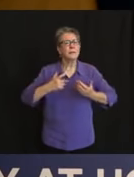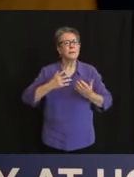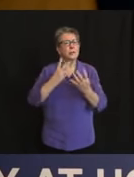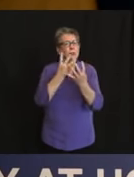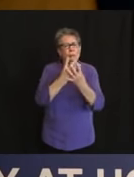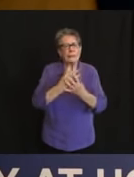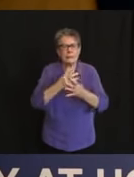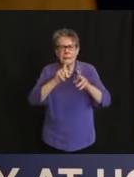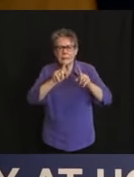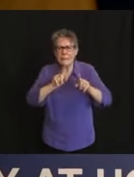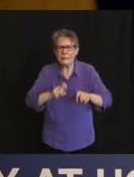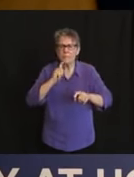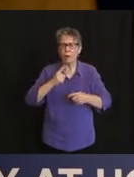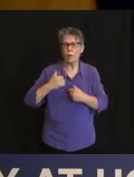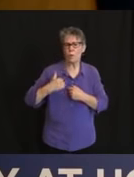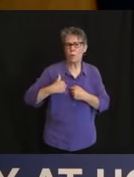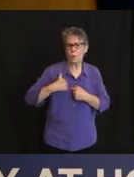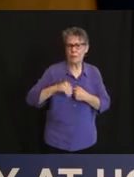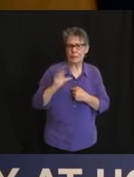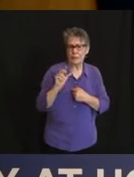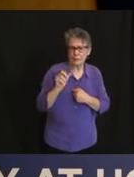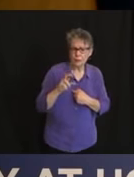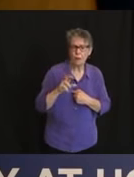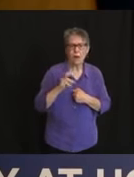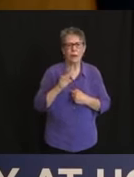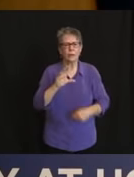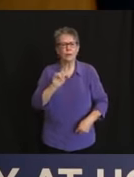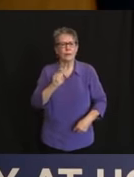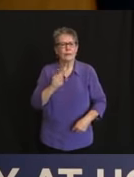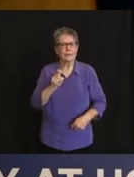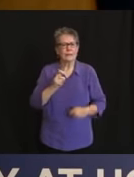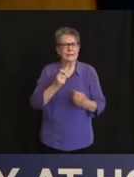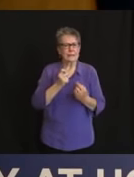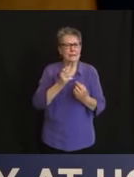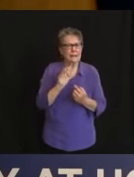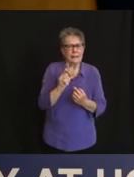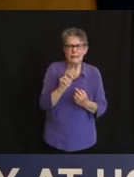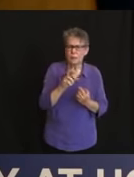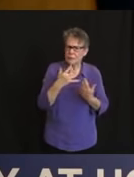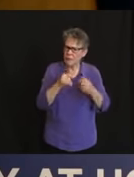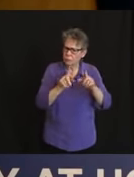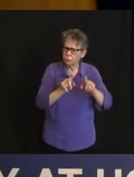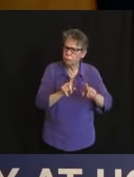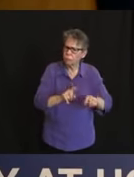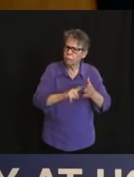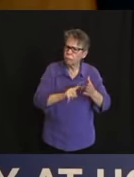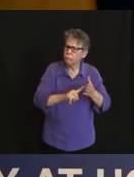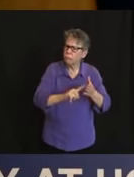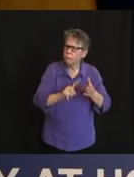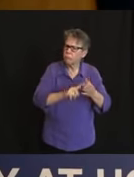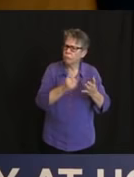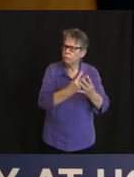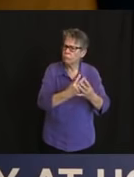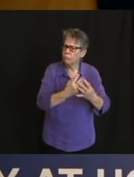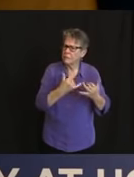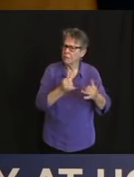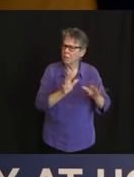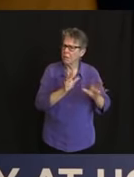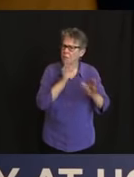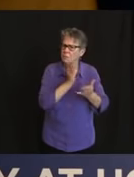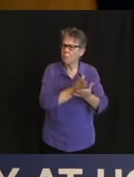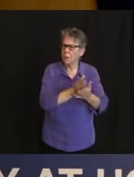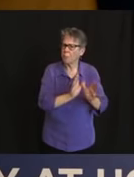There are 438 long-term care facilities in our state reporting COVID-19 cases for a